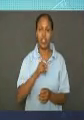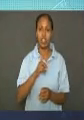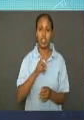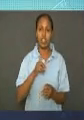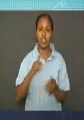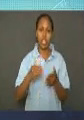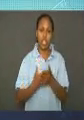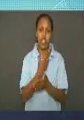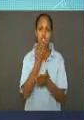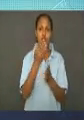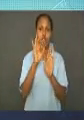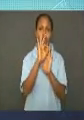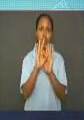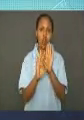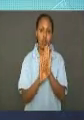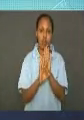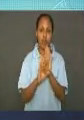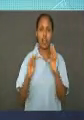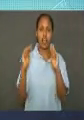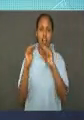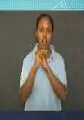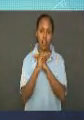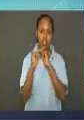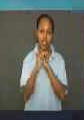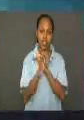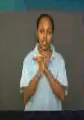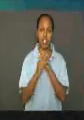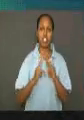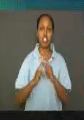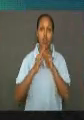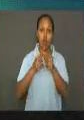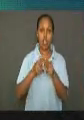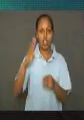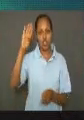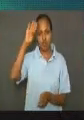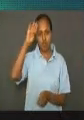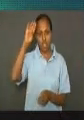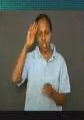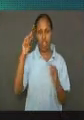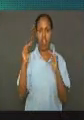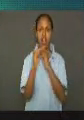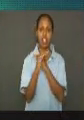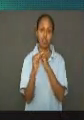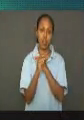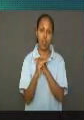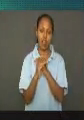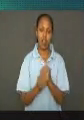new form of algebra called Boolean algebra.